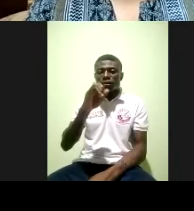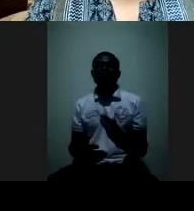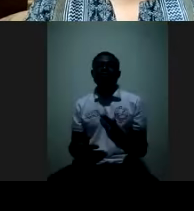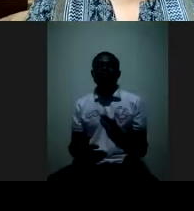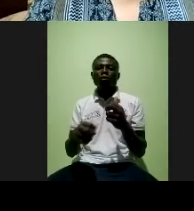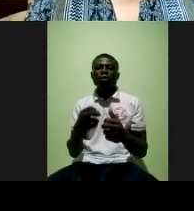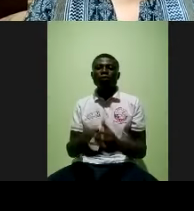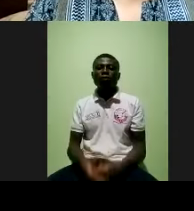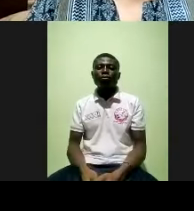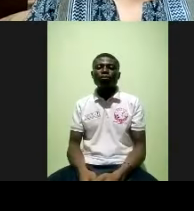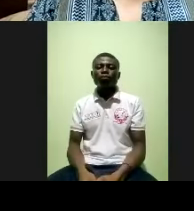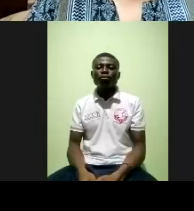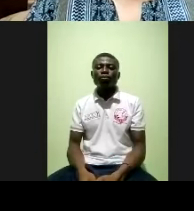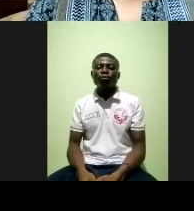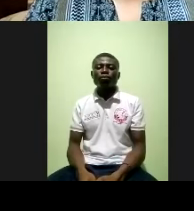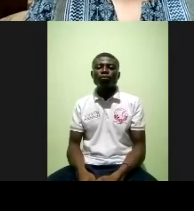okay.